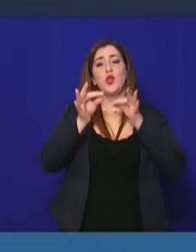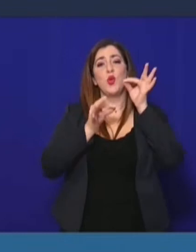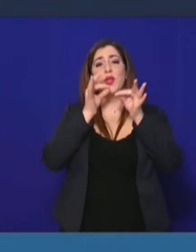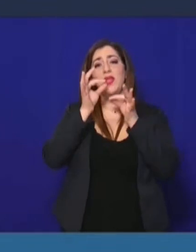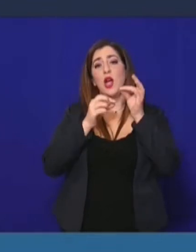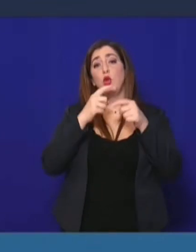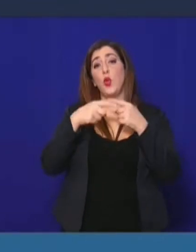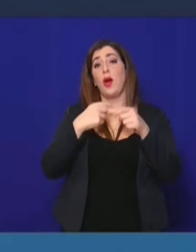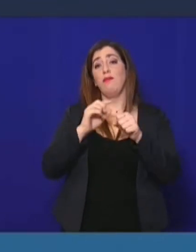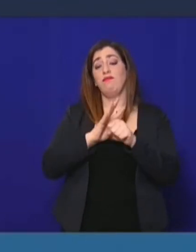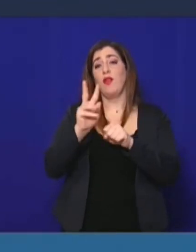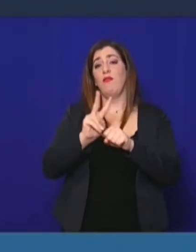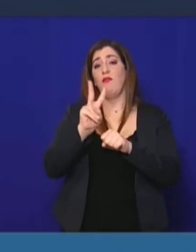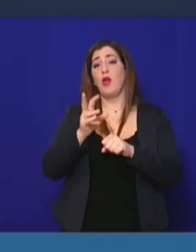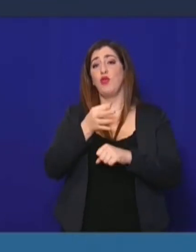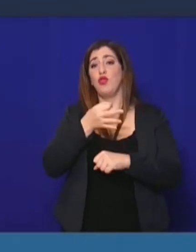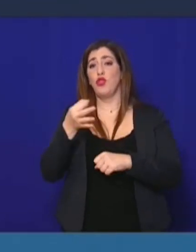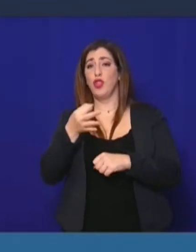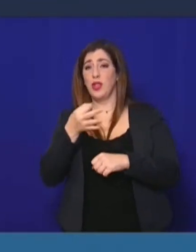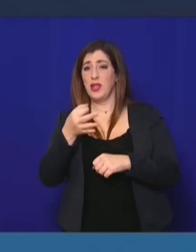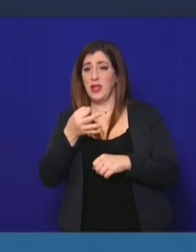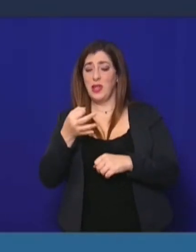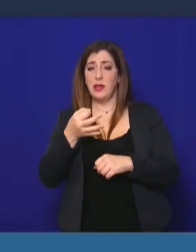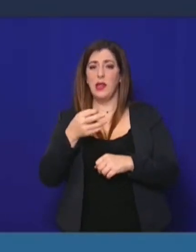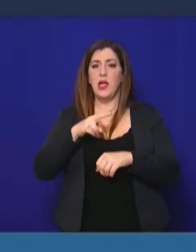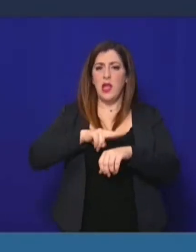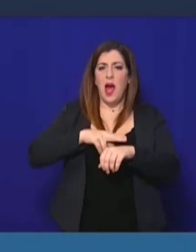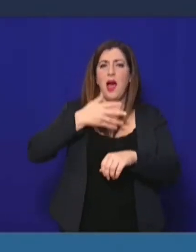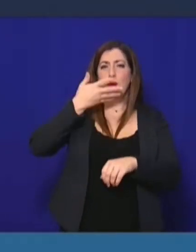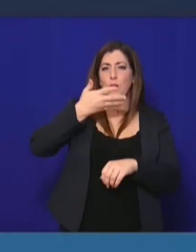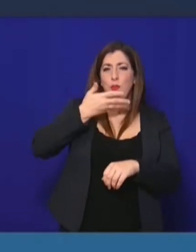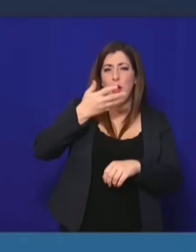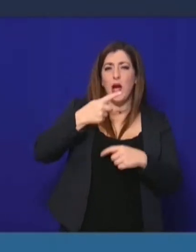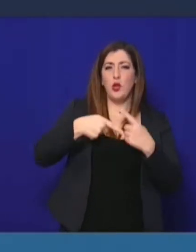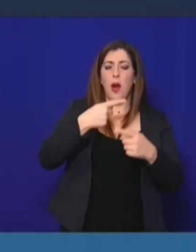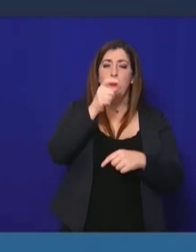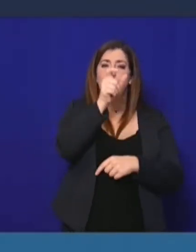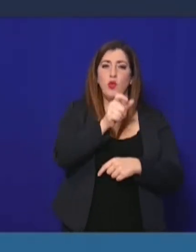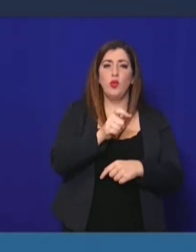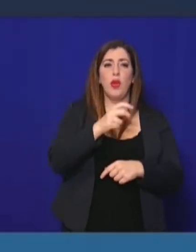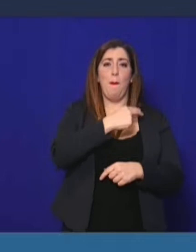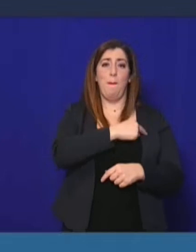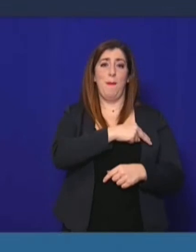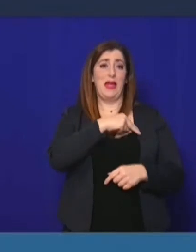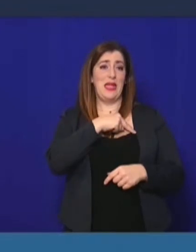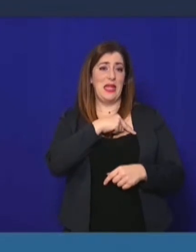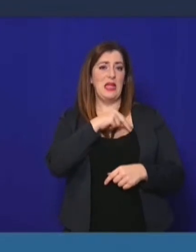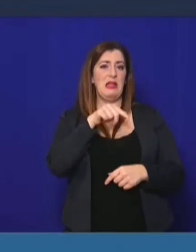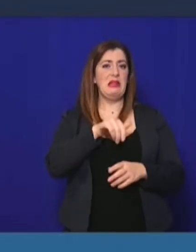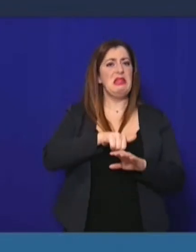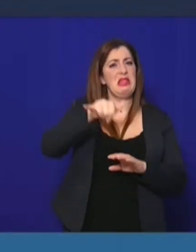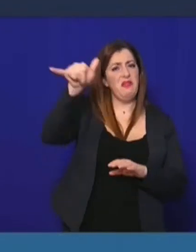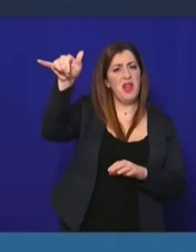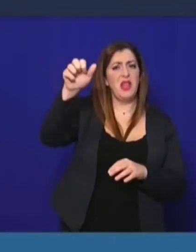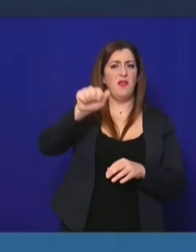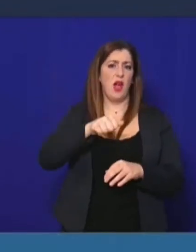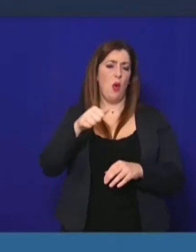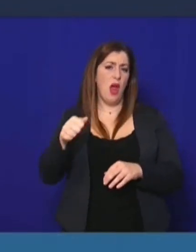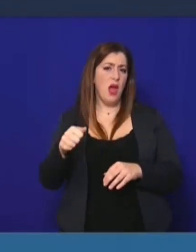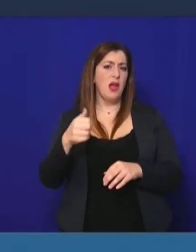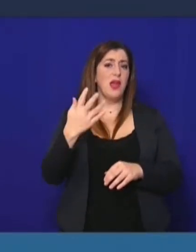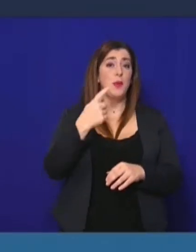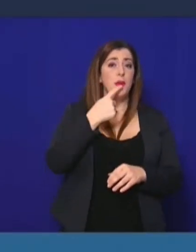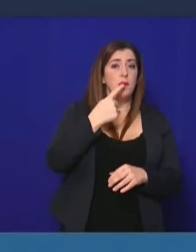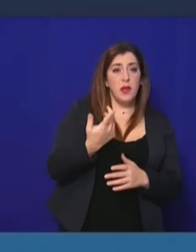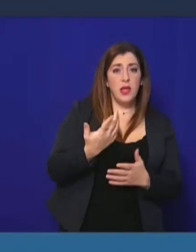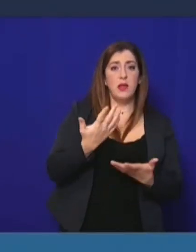tistax tgħidilna aktar fuq it-tielet każ il-Maltija kienet imsifra jew l-eleta tagħha. Jekk ma kienitx imsifra dan